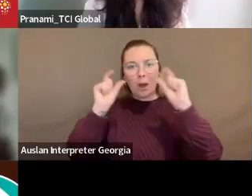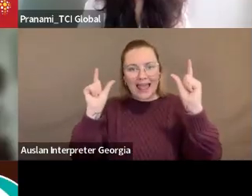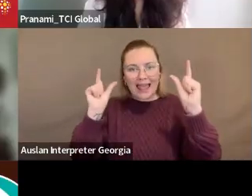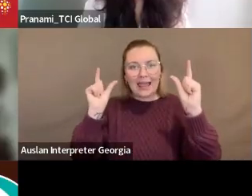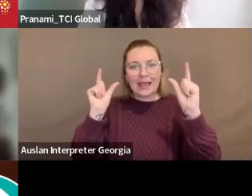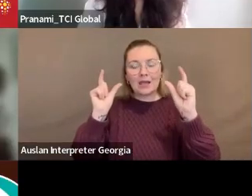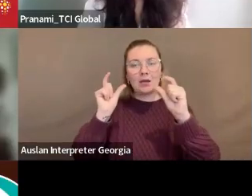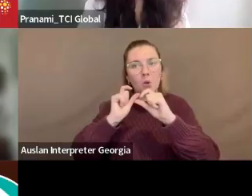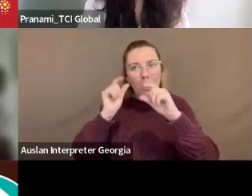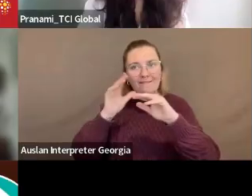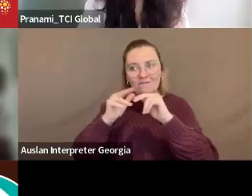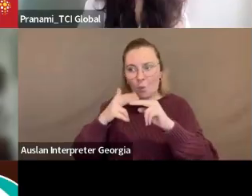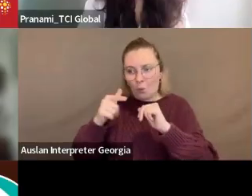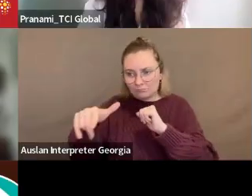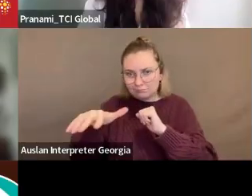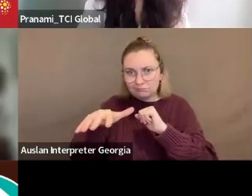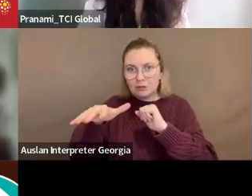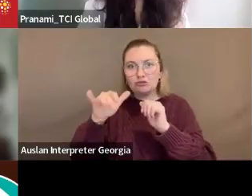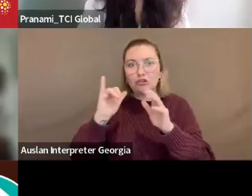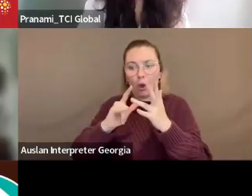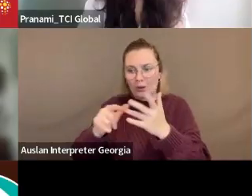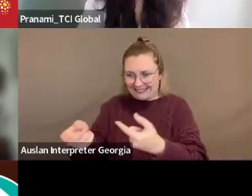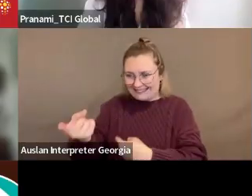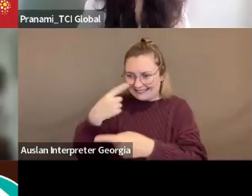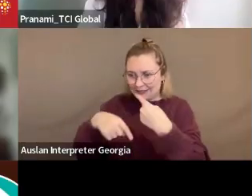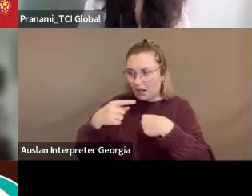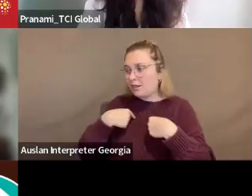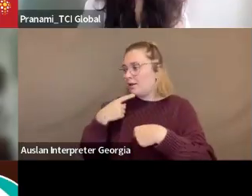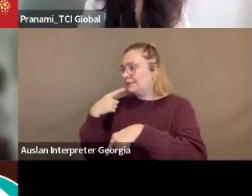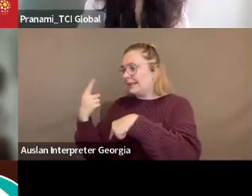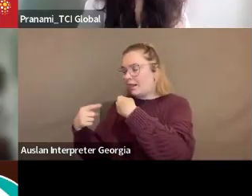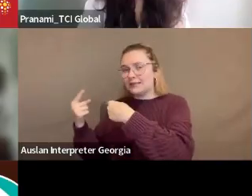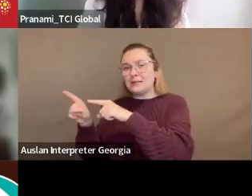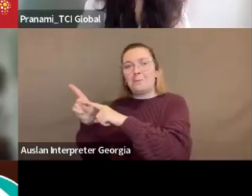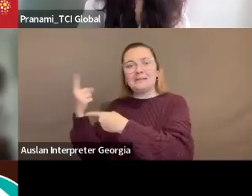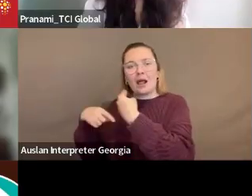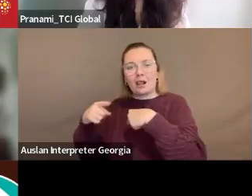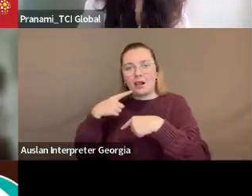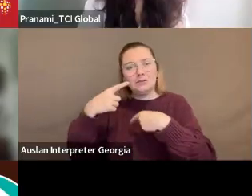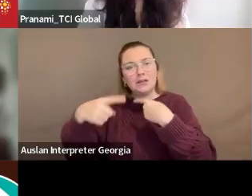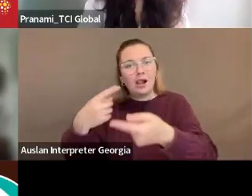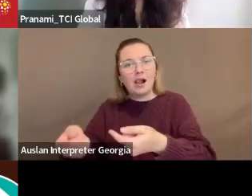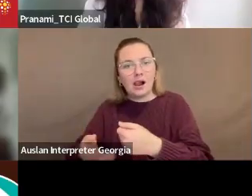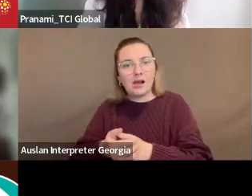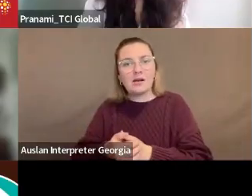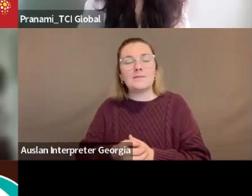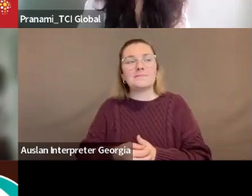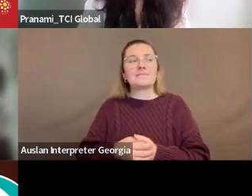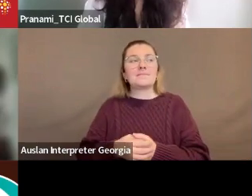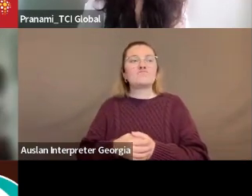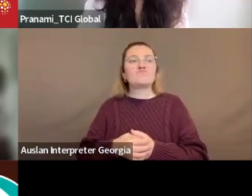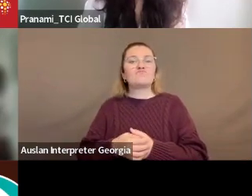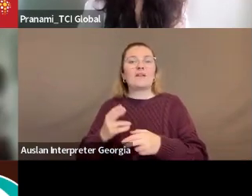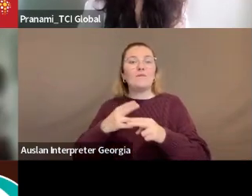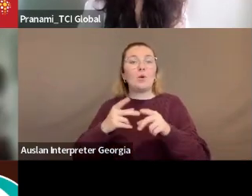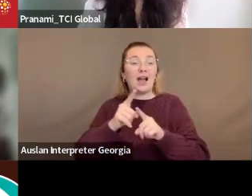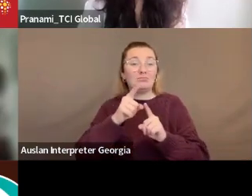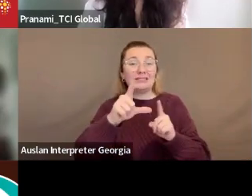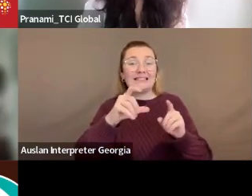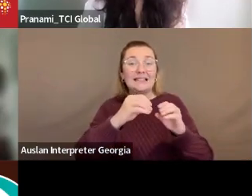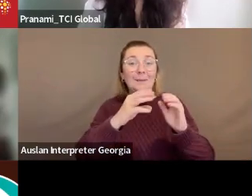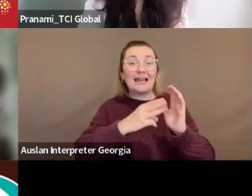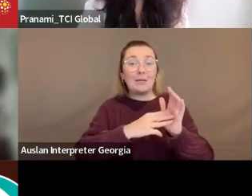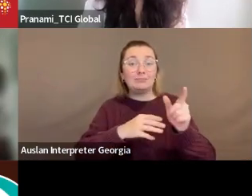bring awareness to these places wherever they are going. Like the places for CBM, they support a